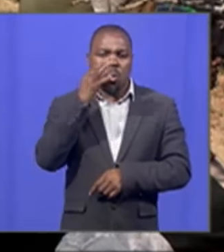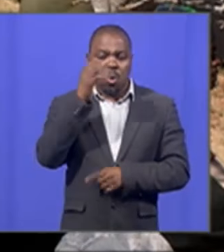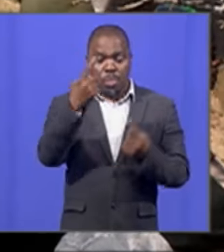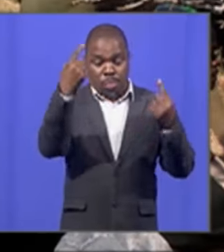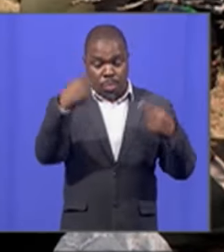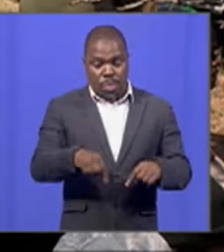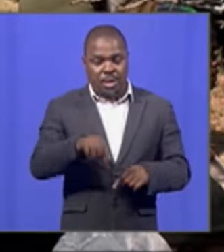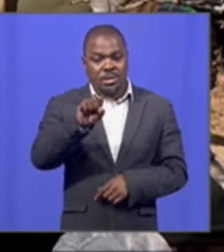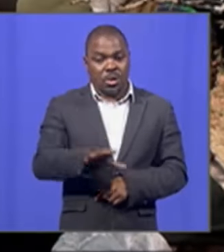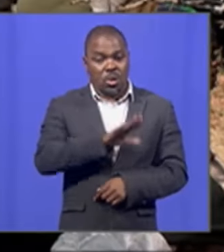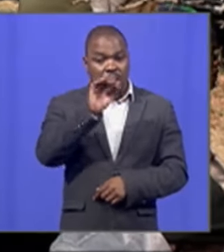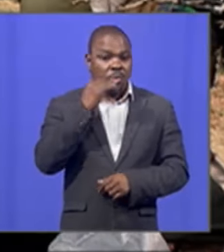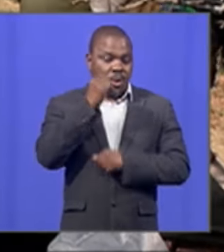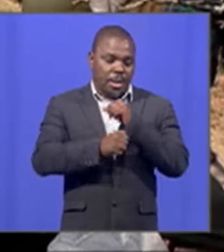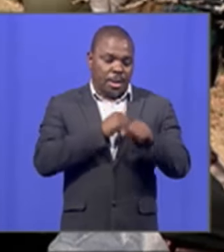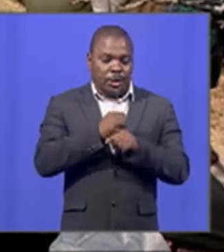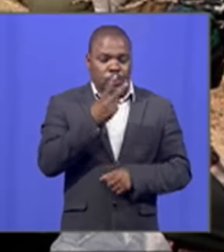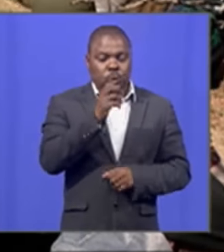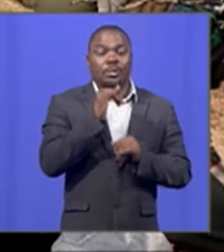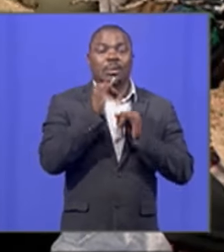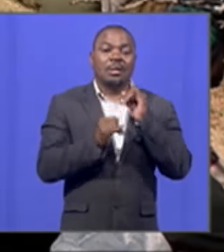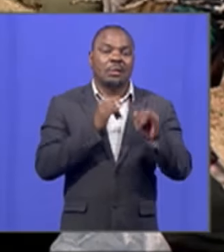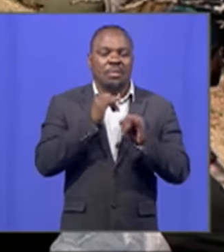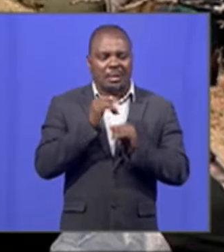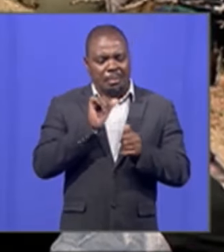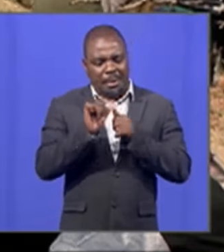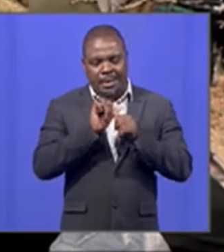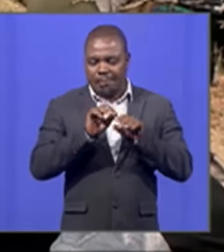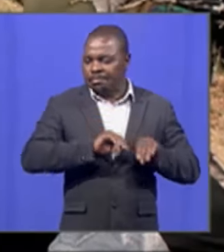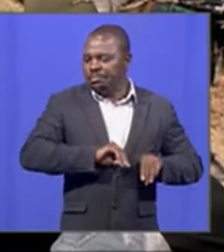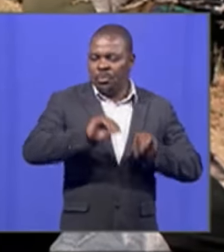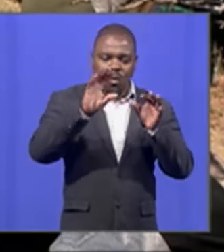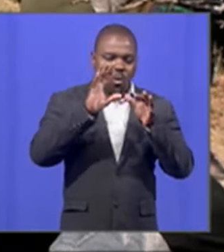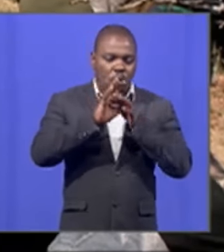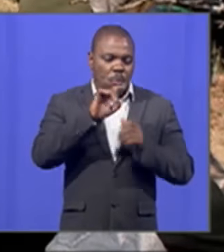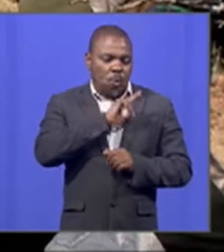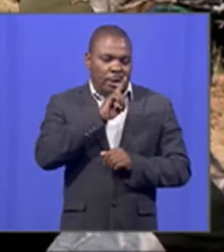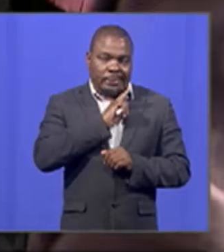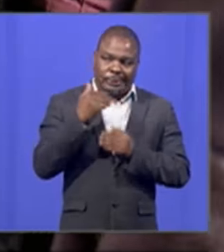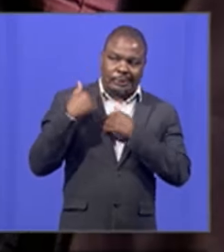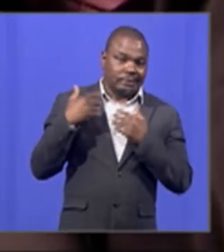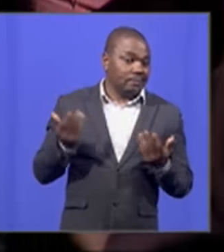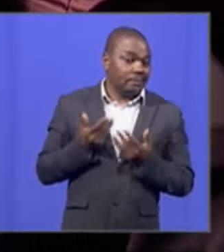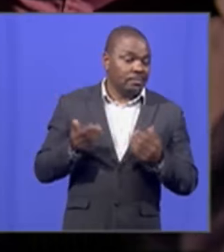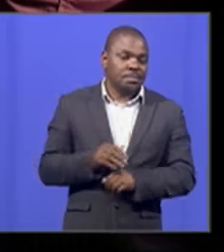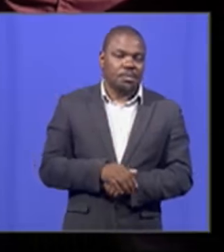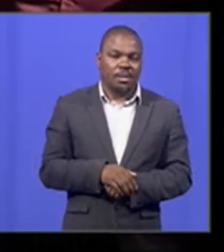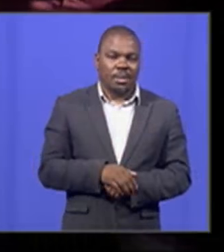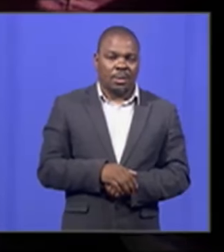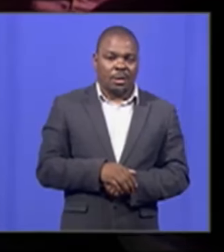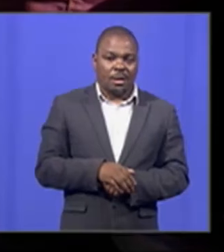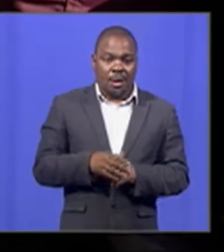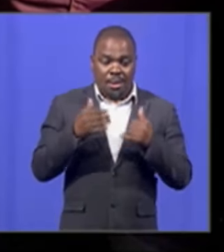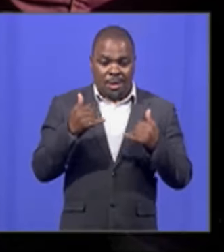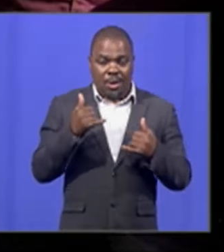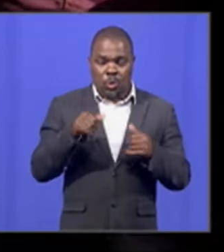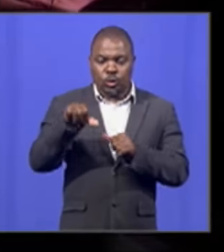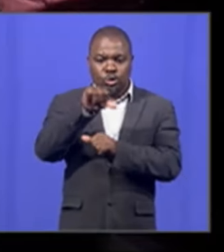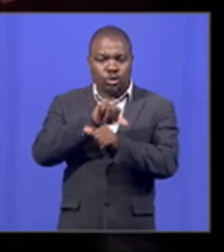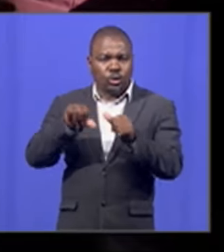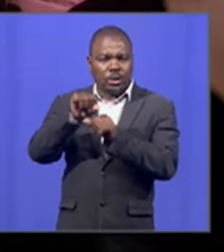ngwageng wa 2011 o ro kgethile go lota tlhogo ye metse ka go ya gae. With the news that's circulating the social